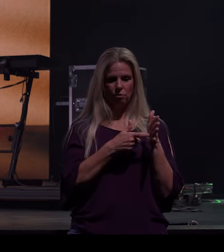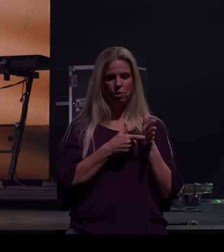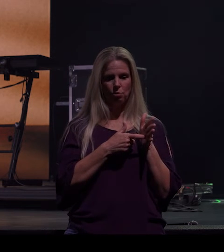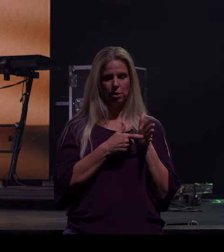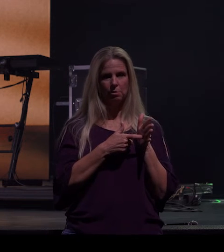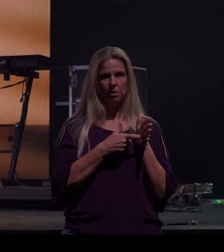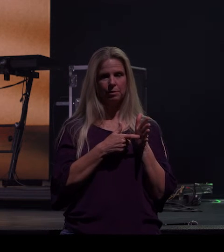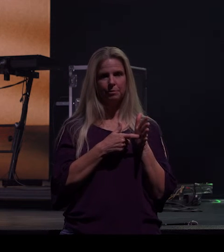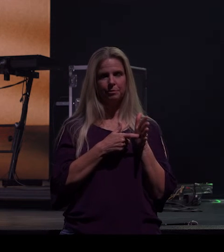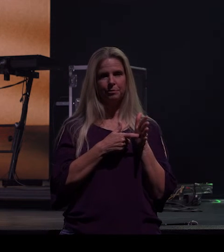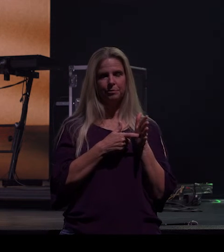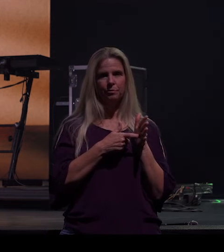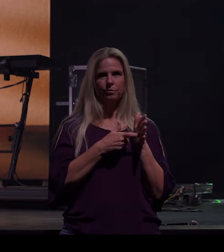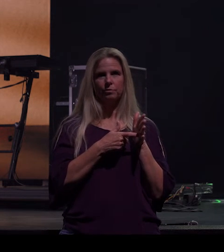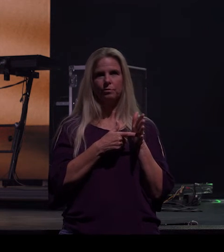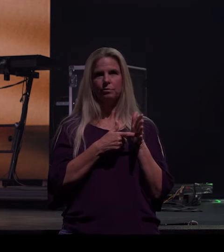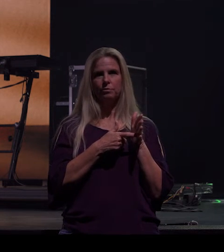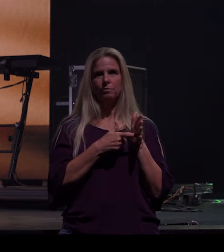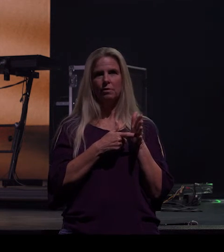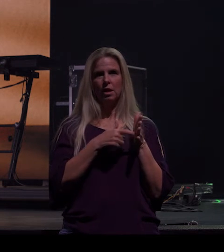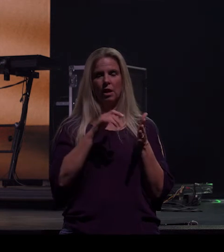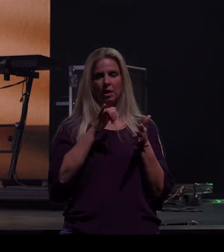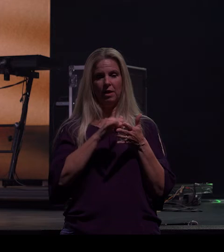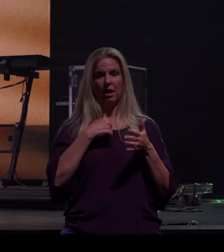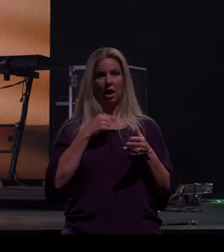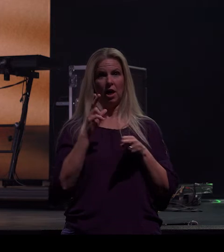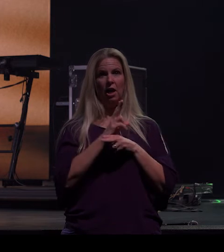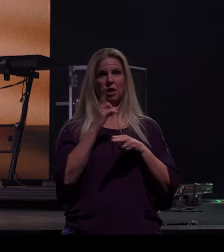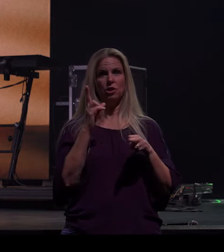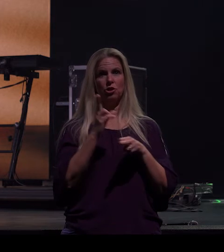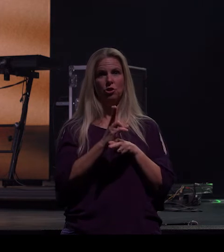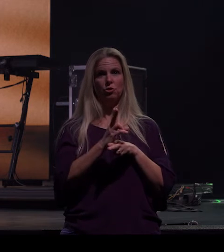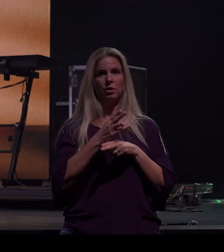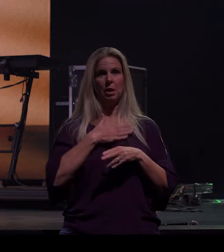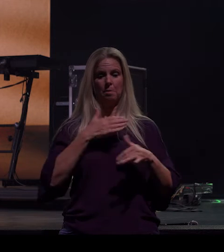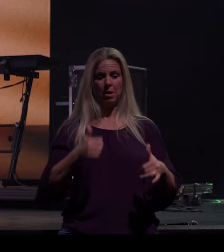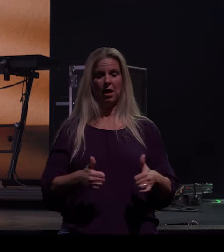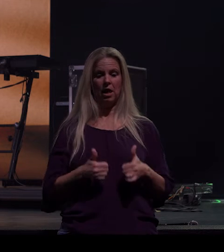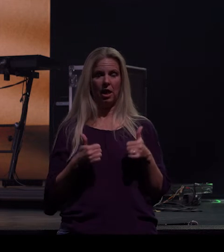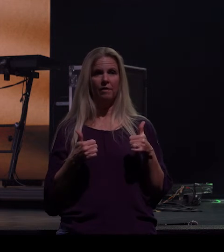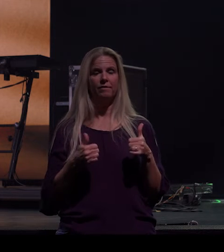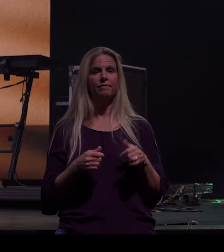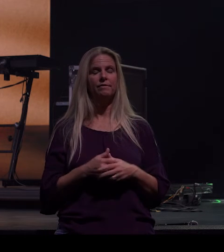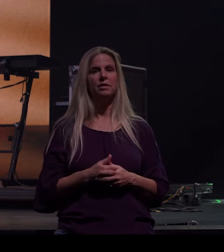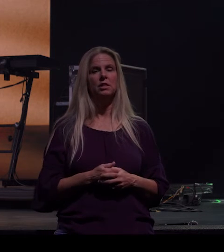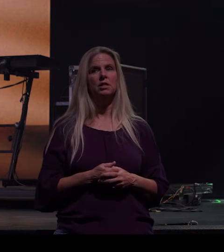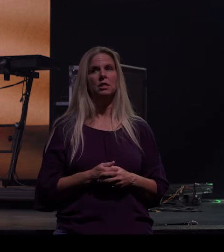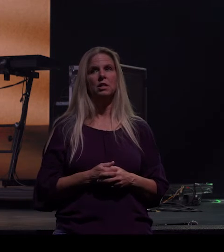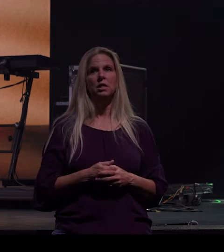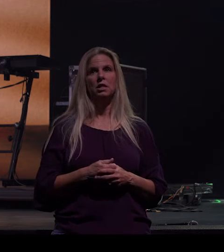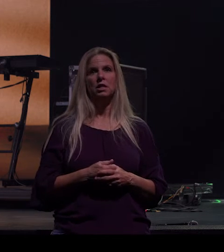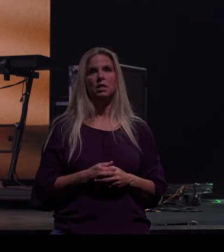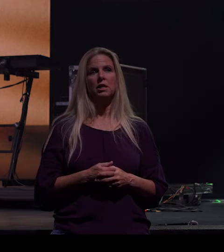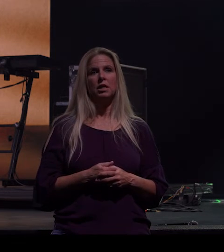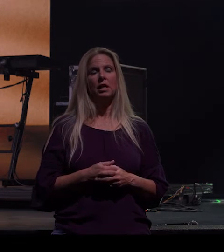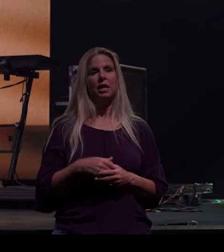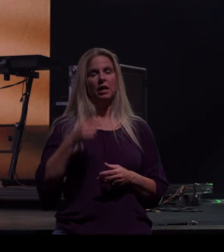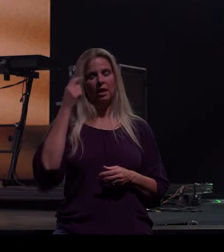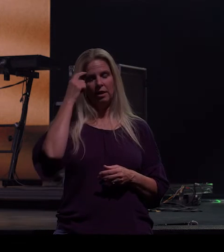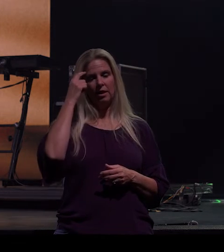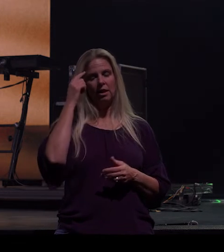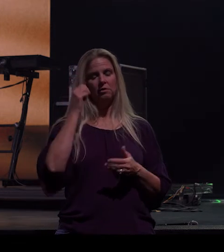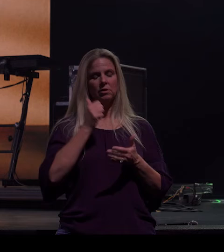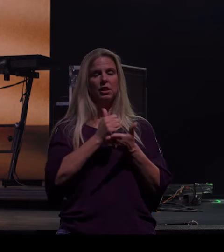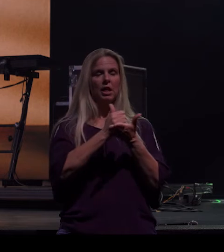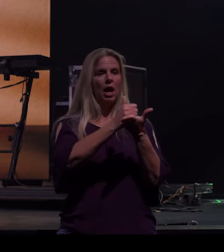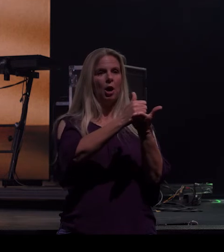feet, okay? These are requirements I use in my own life if I'm gonna go get advice. And I think they would serve many of you really, really